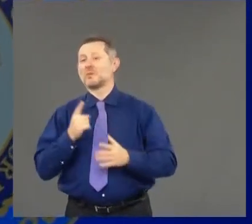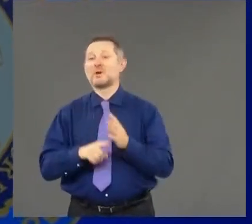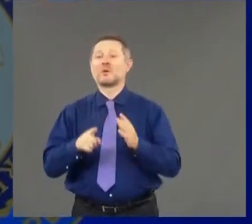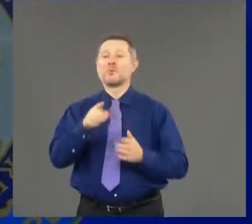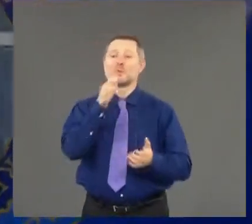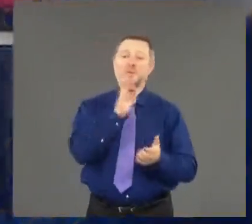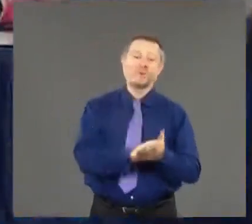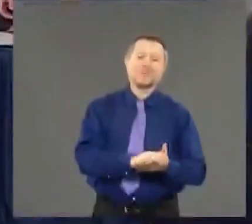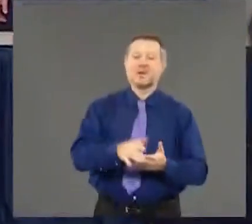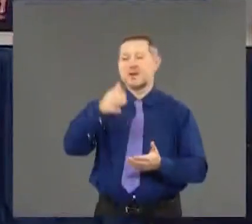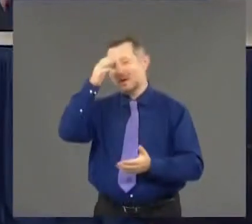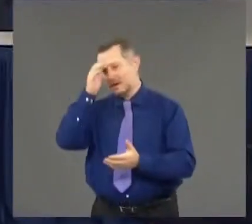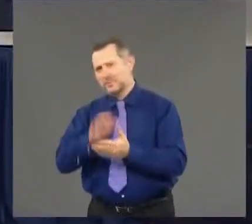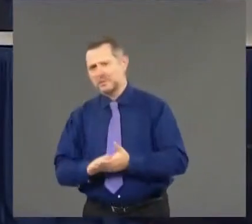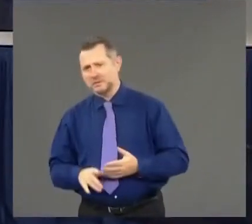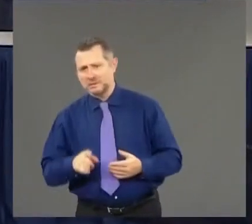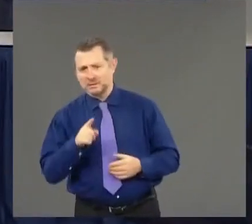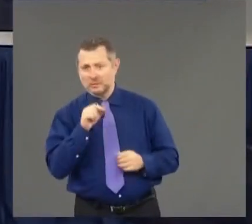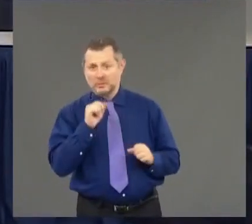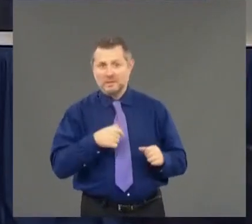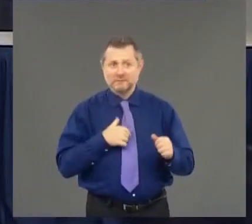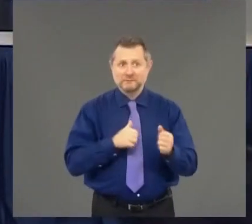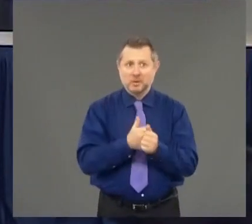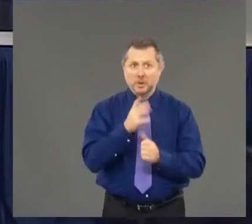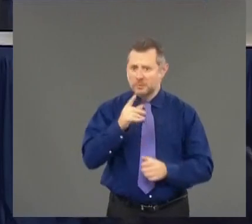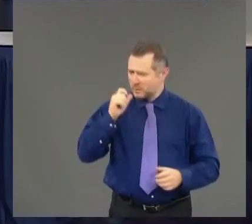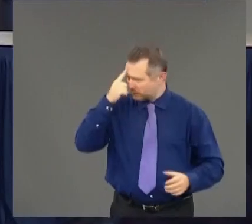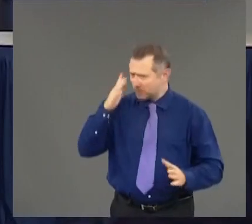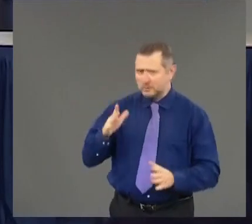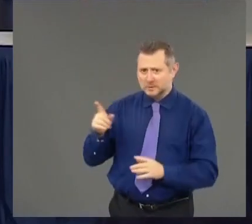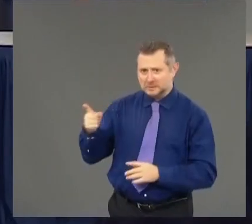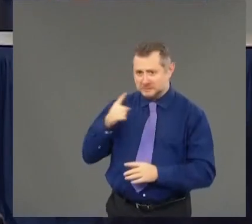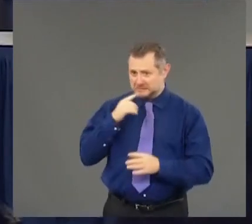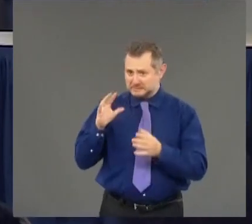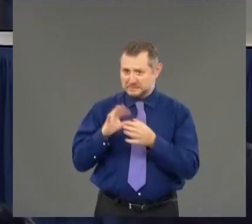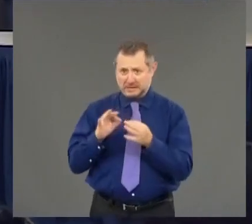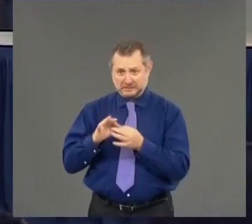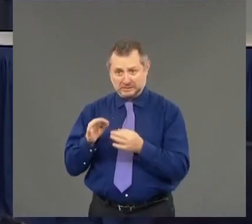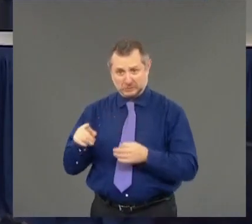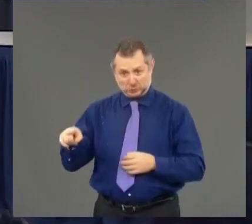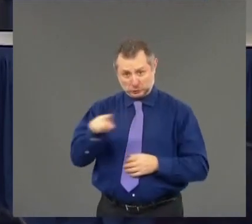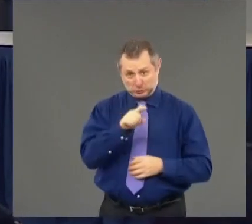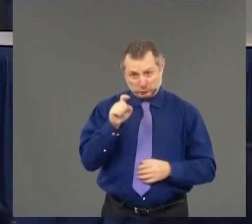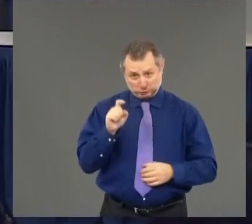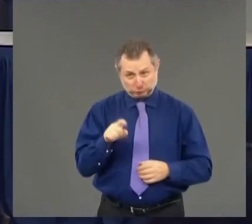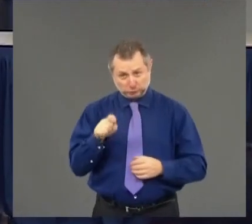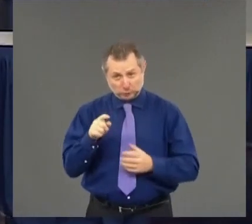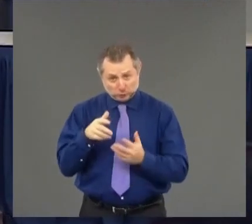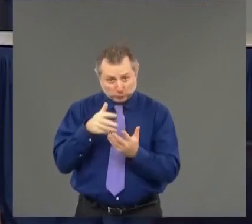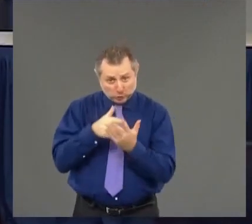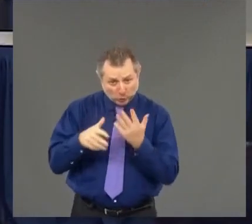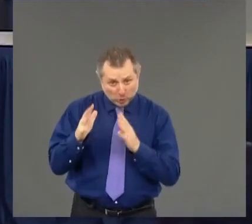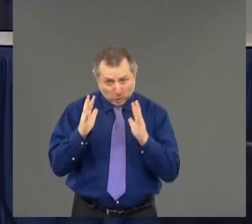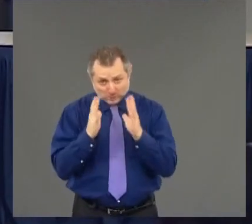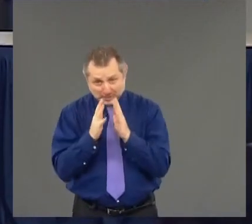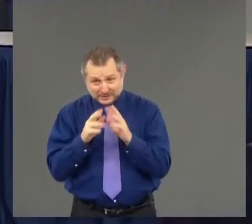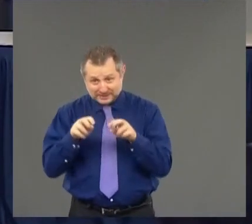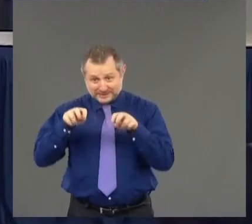me, can I follow up on that question? Are you saying that there is socially distanced